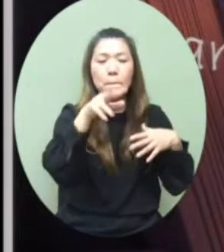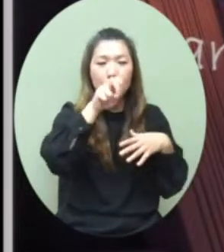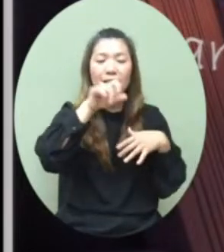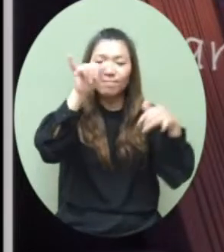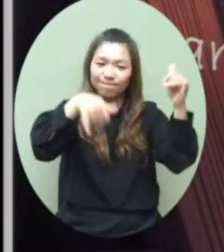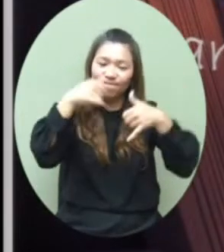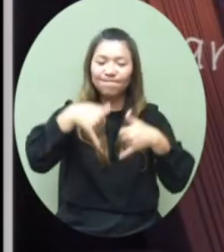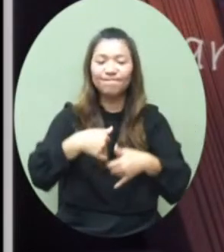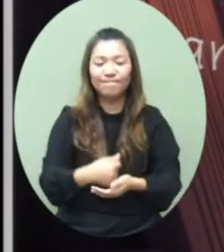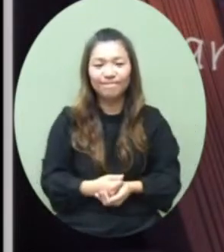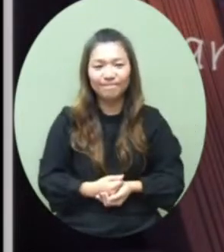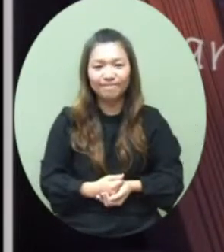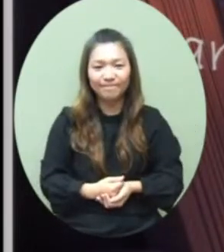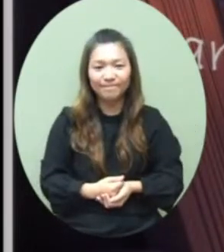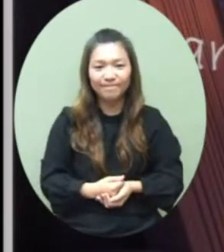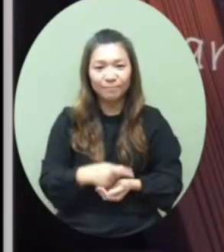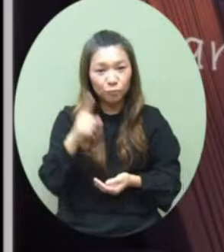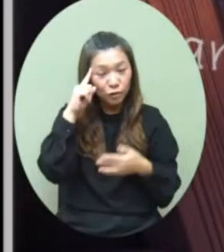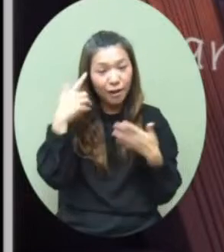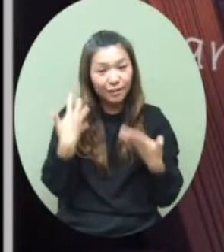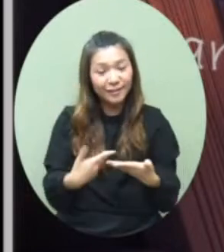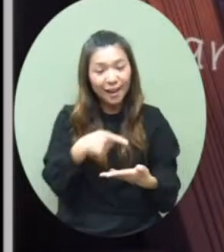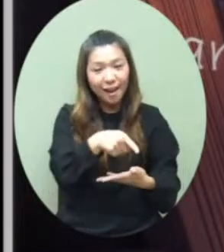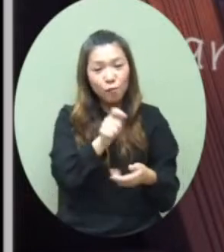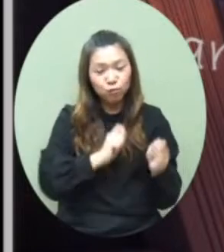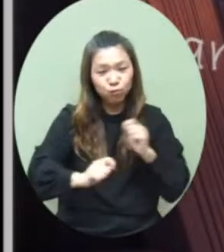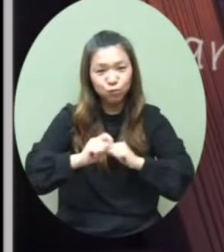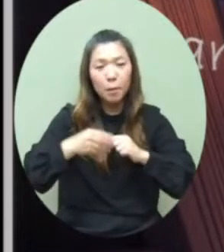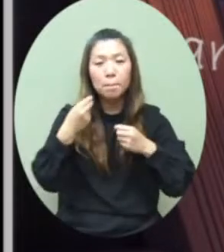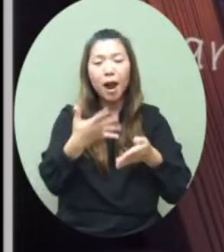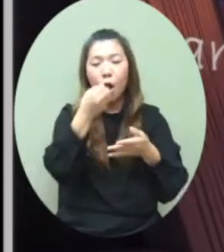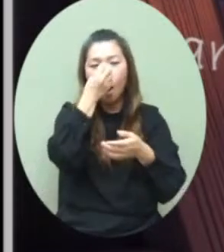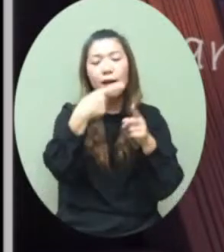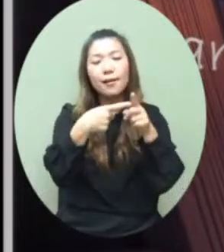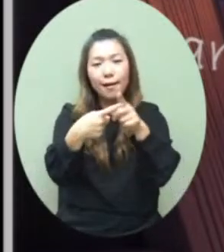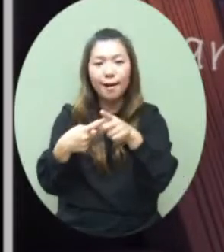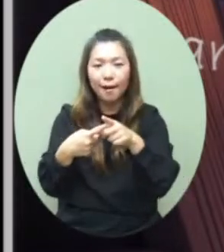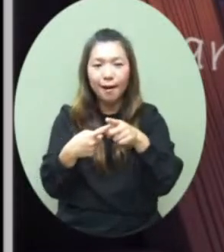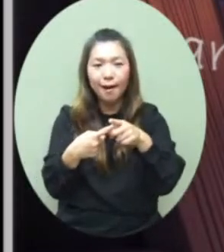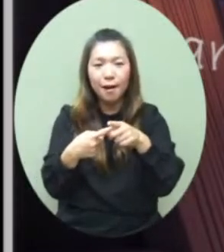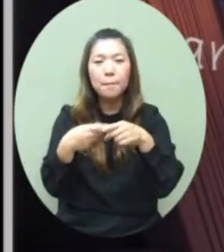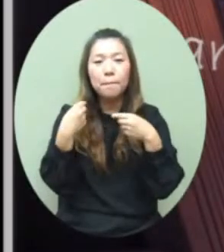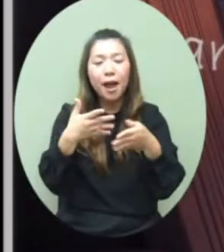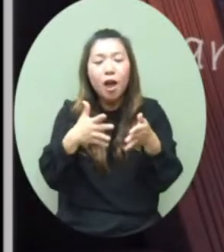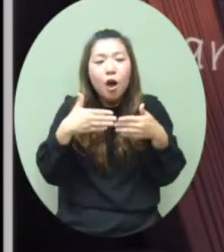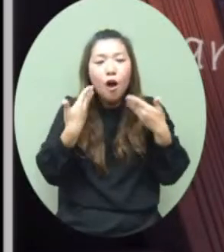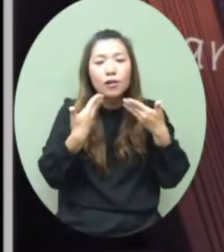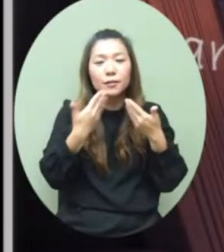This summer, we hope to see you along the promenade.